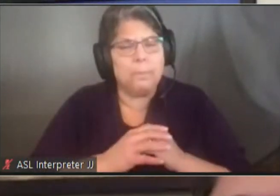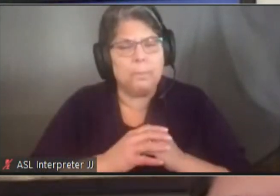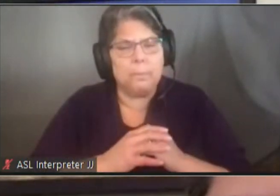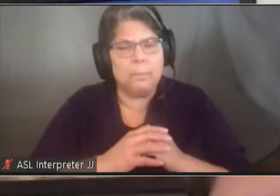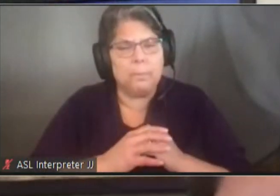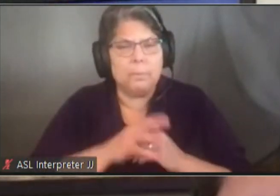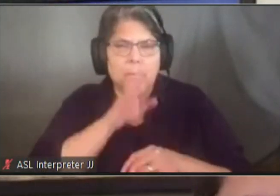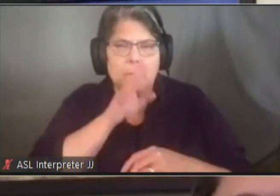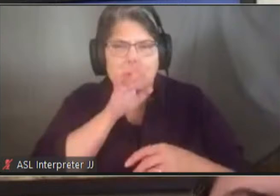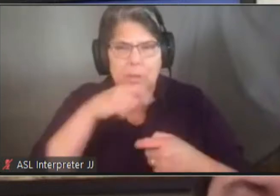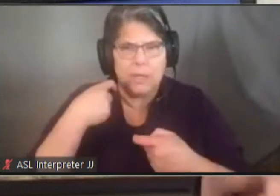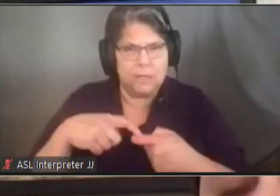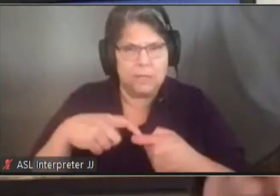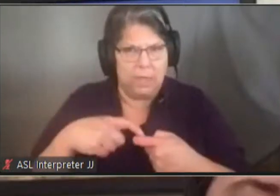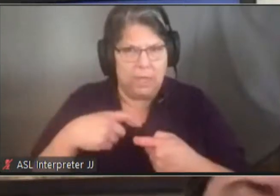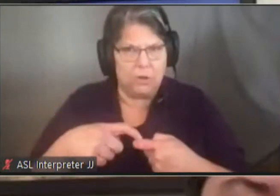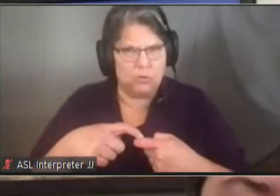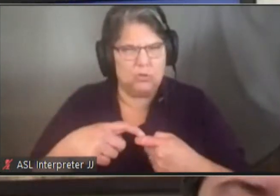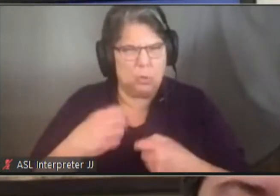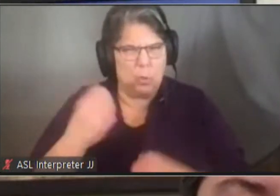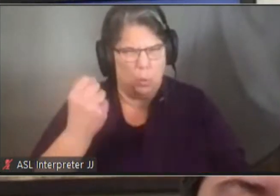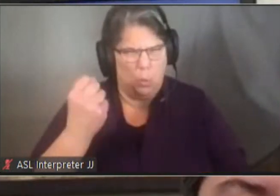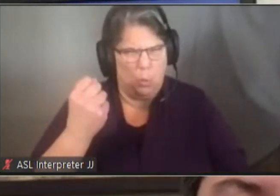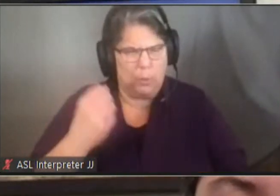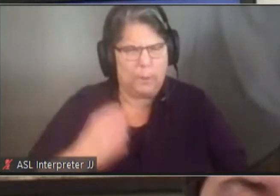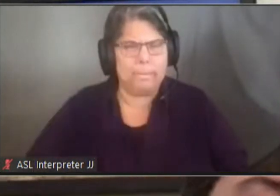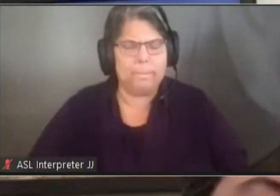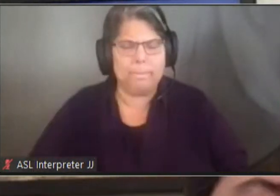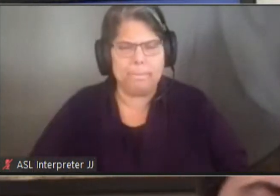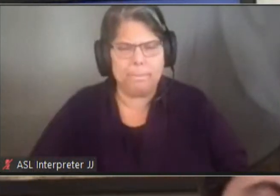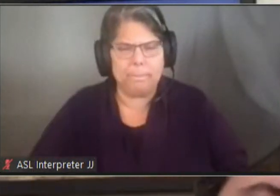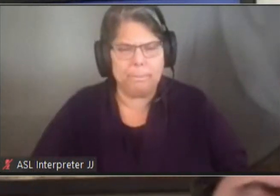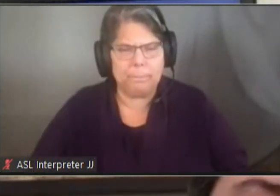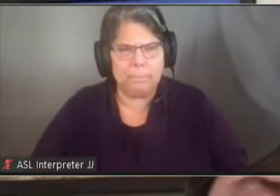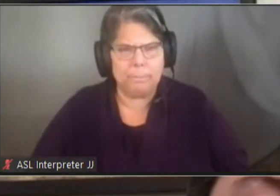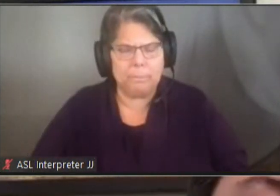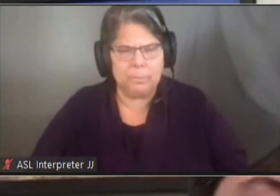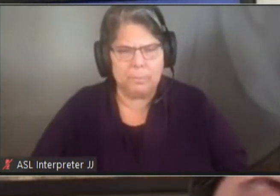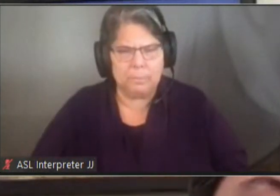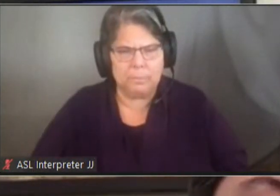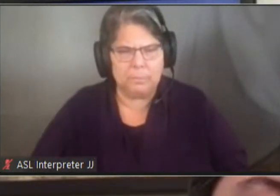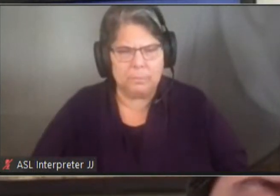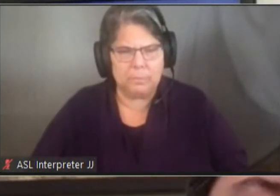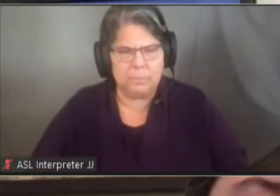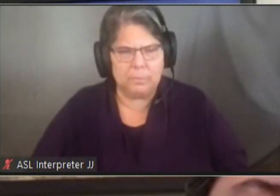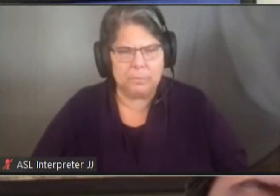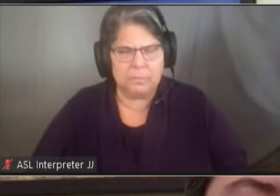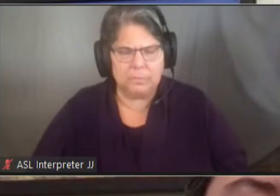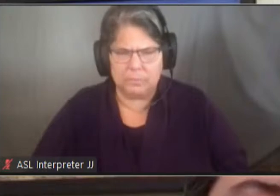la gente que no tuvo su segunda vacuna por alguna razón, después de un